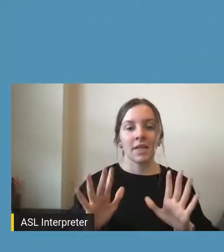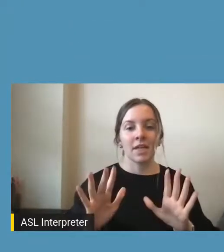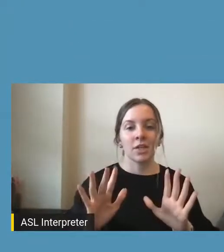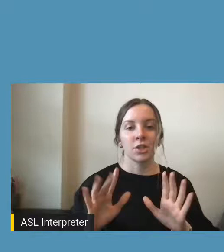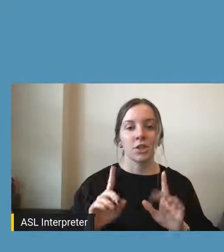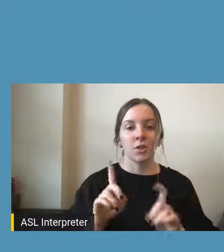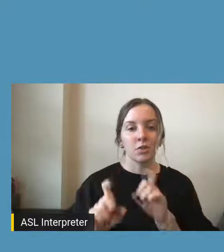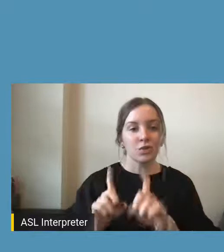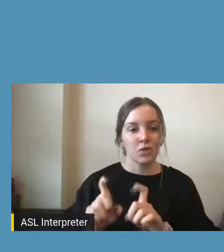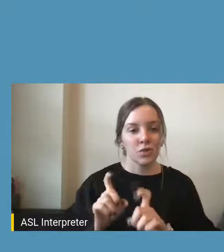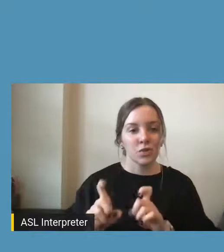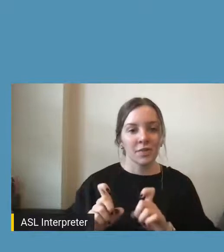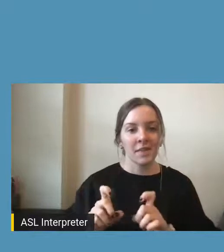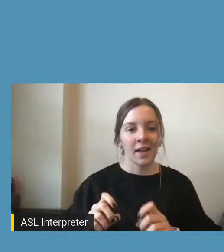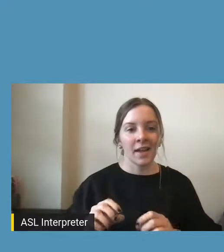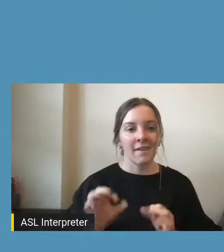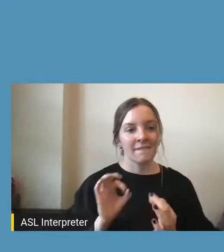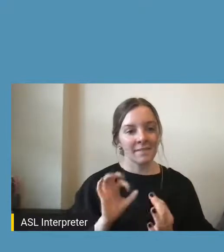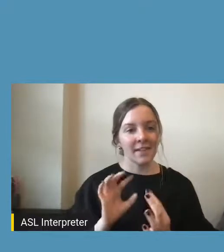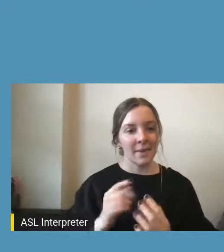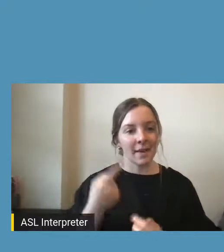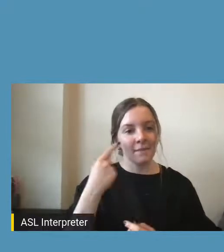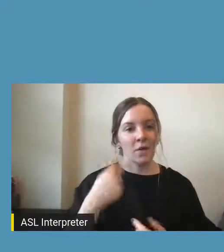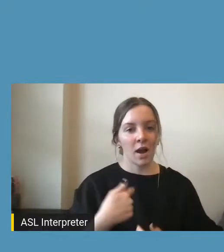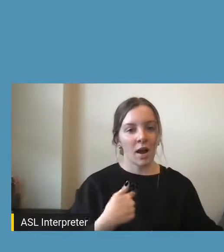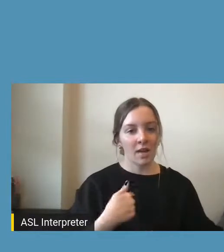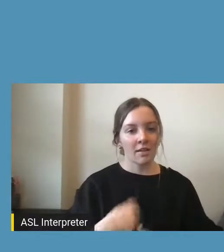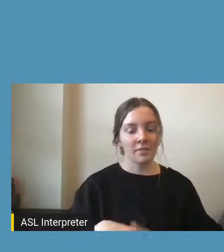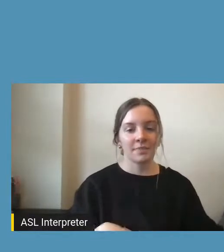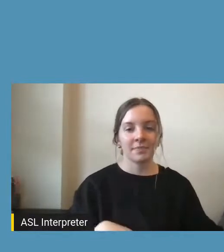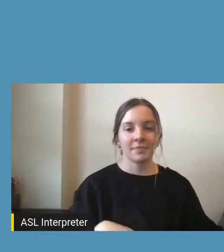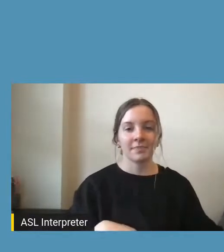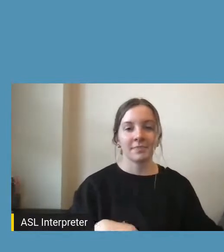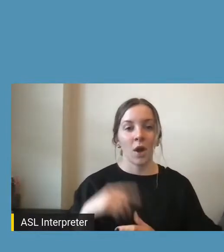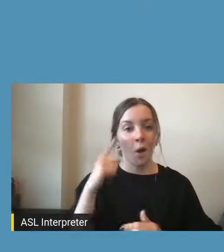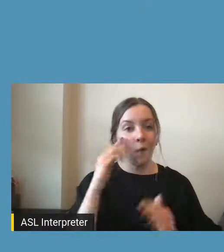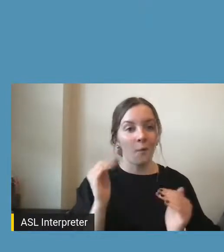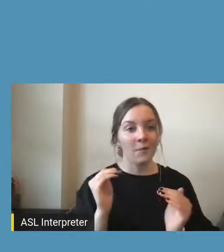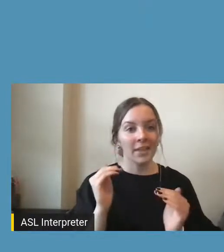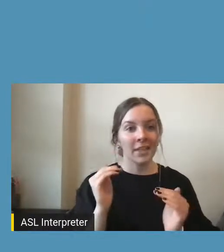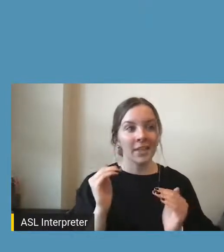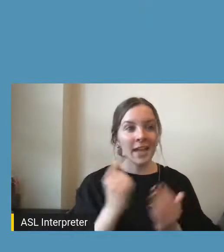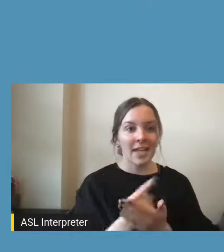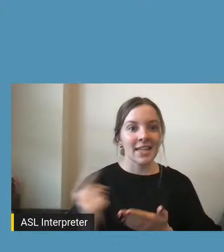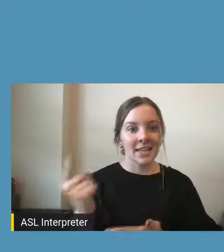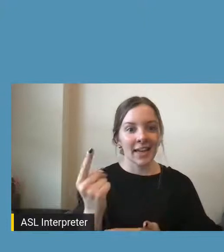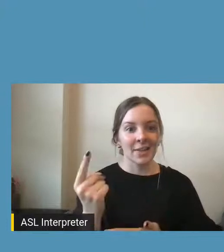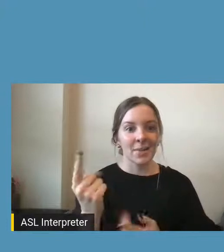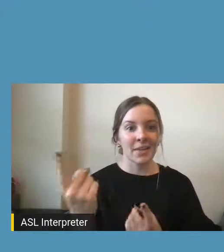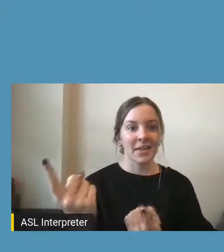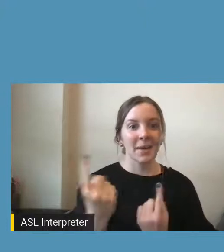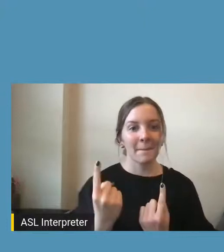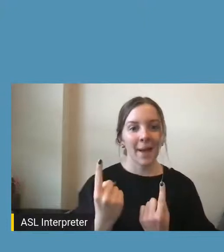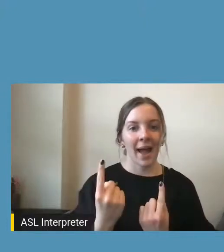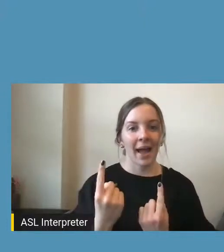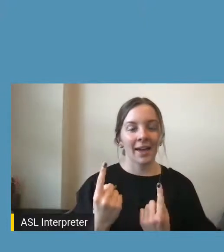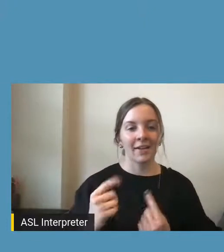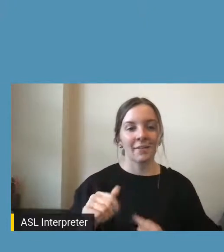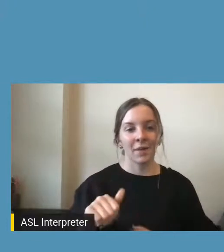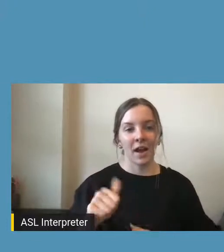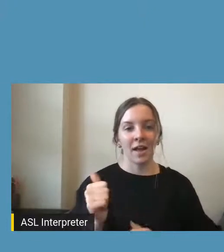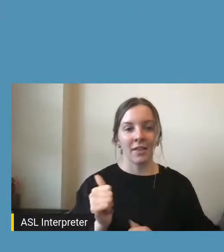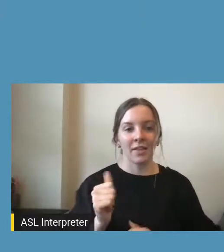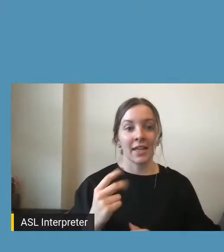space, as I mentioned, at museum-hub.org. Hopefully we'll see you next week, same time, same place, for our second tech webinar for this